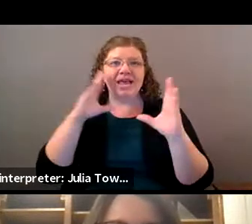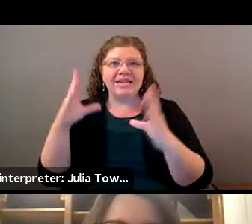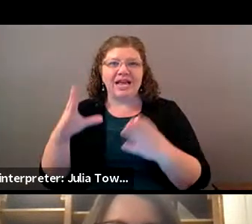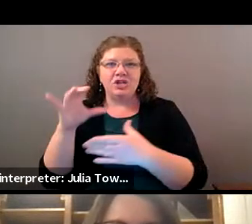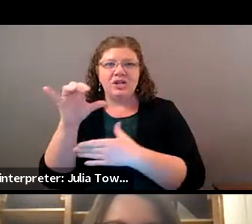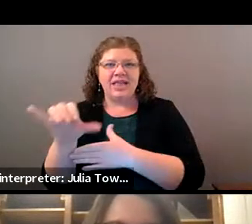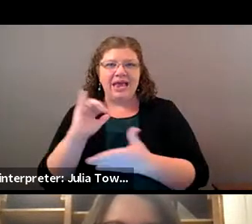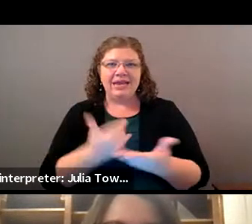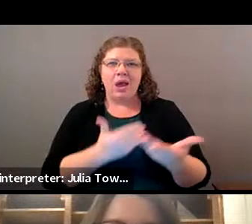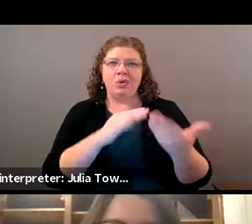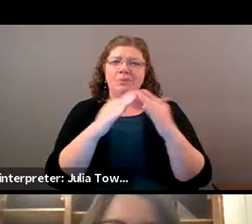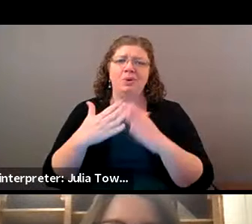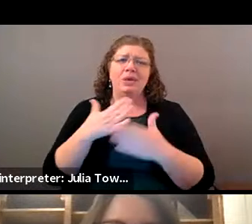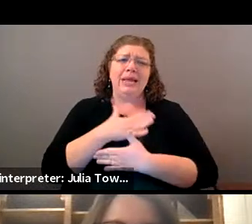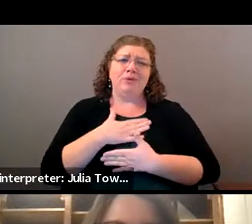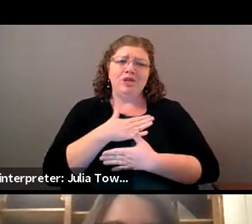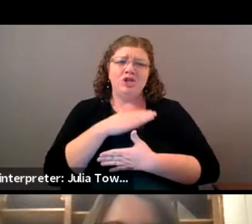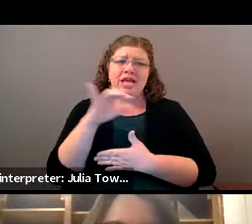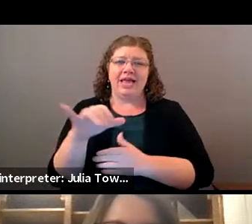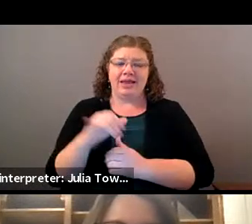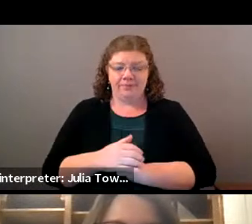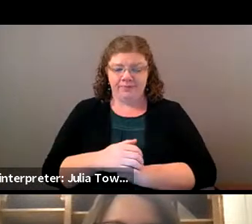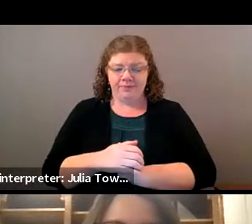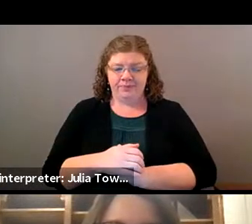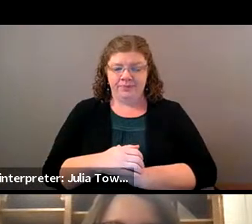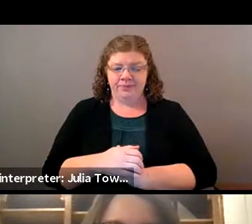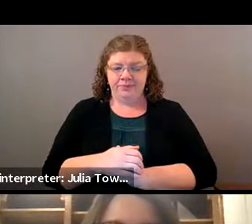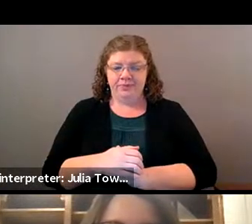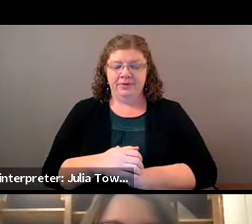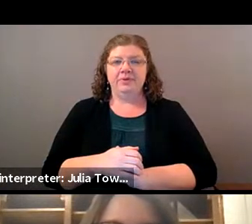our community. I really appreciate it.